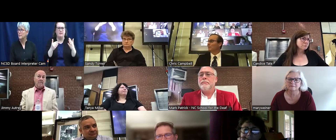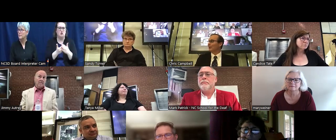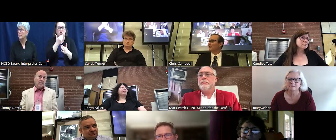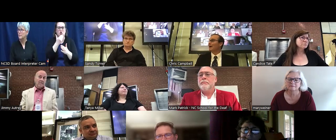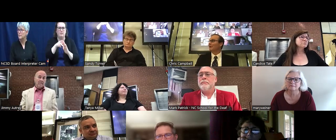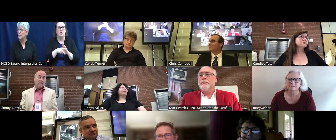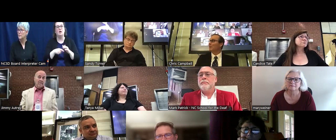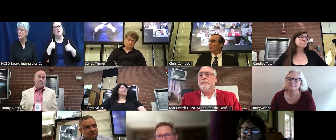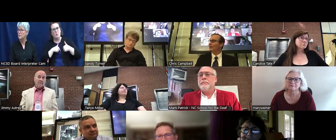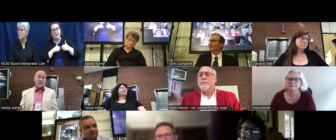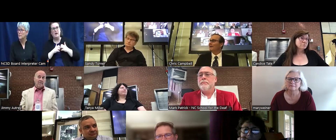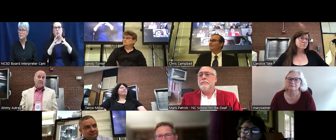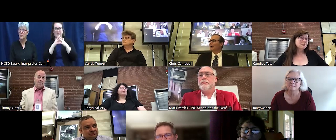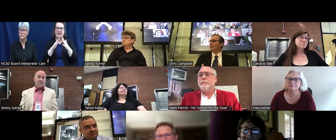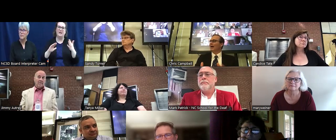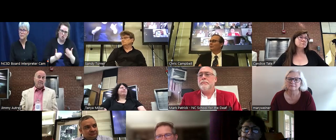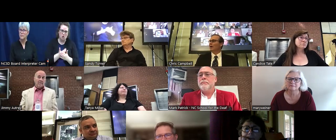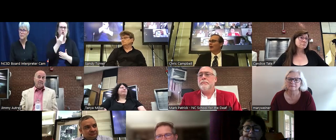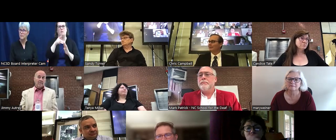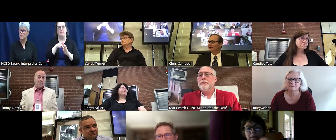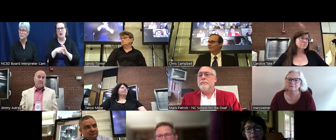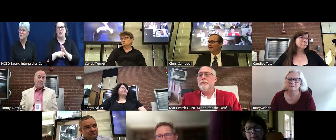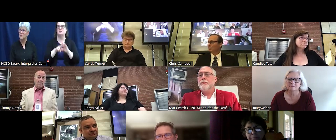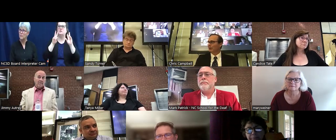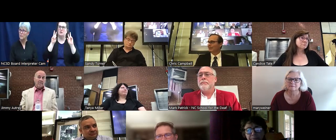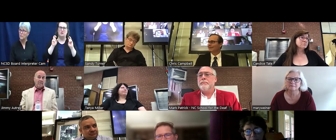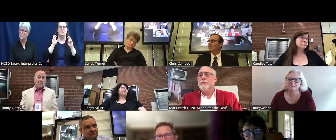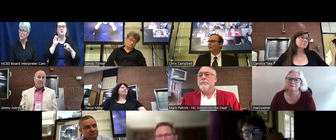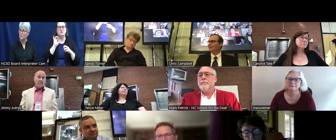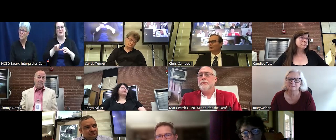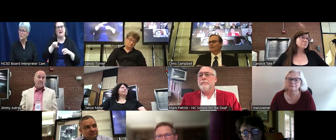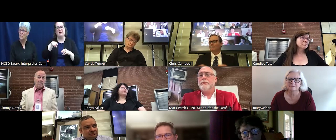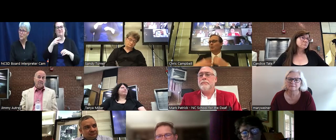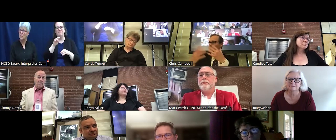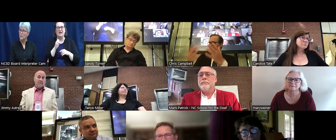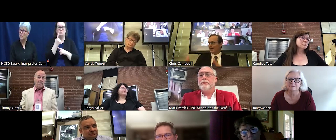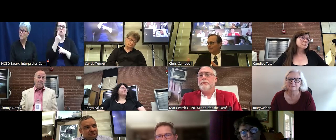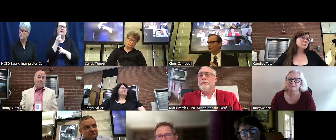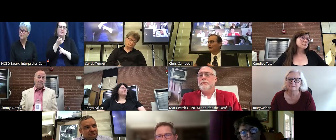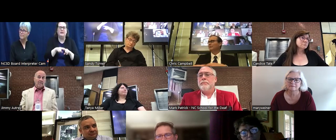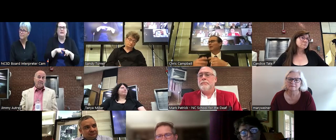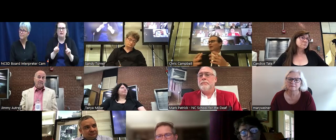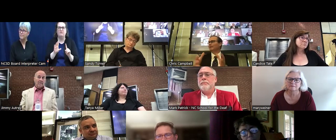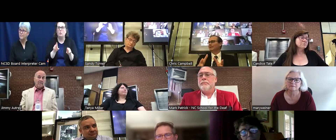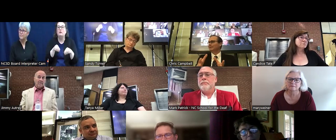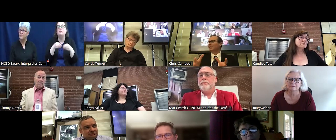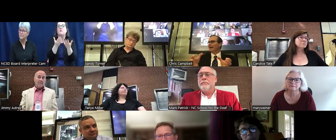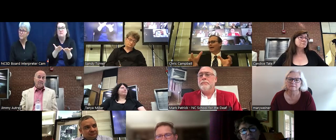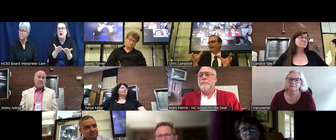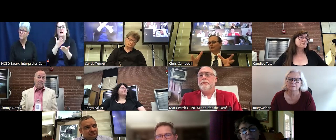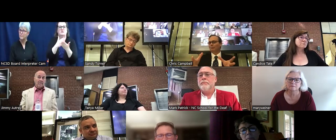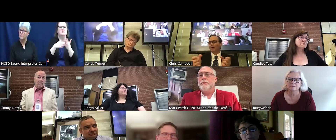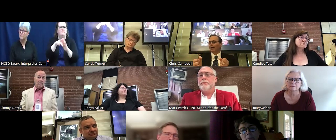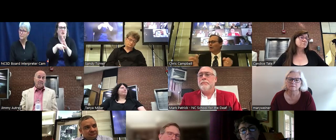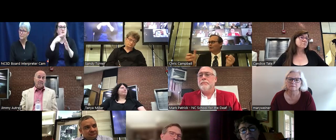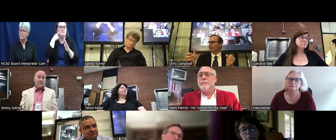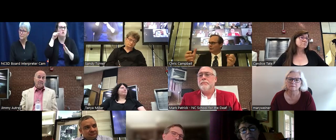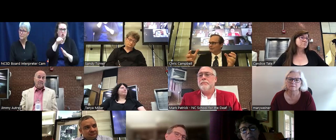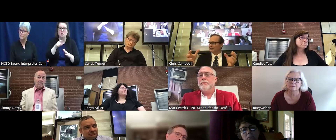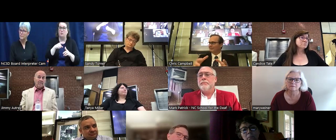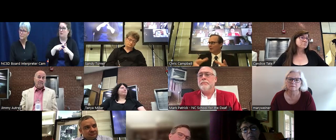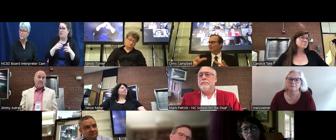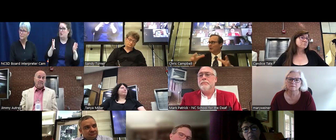a brand new governing board. So that's why the phase one is a little different. We'll provide you with those policies, and we encourage